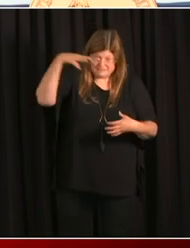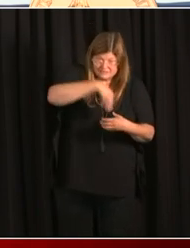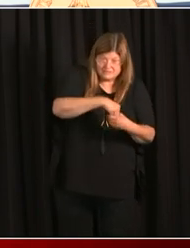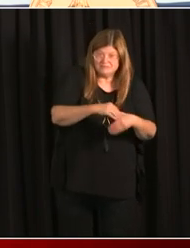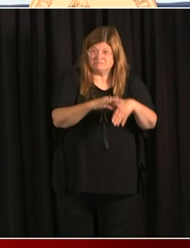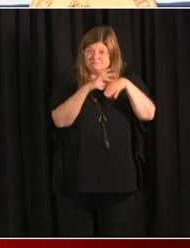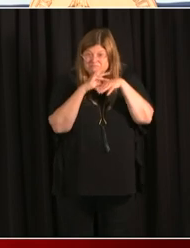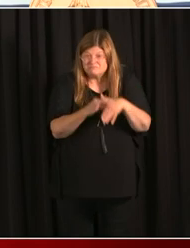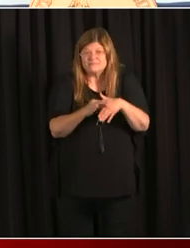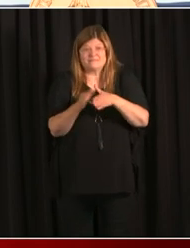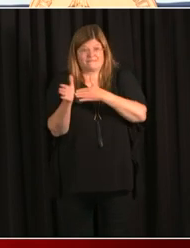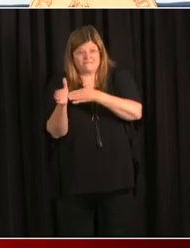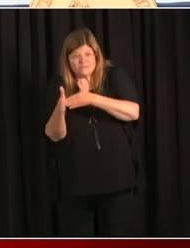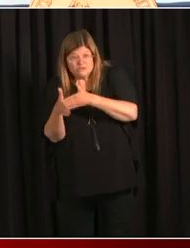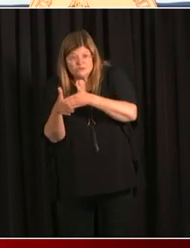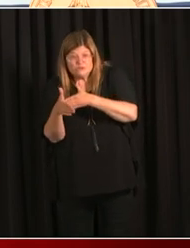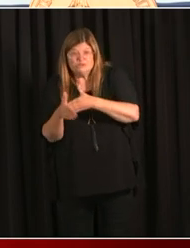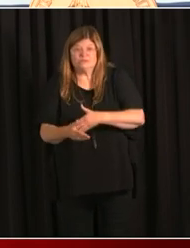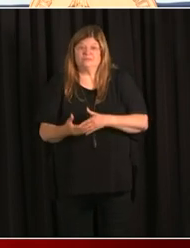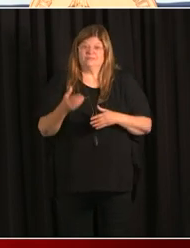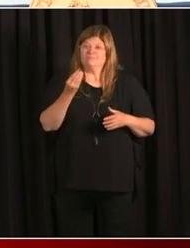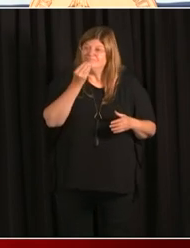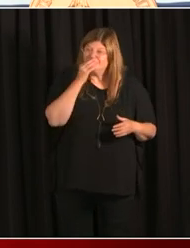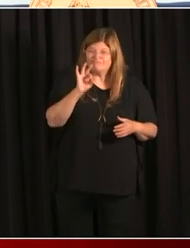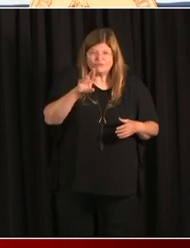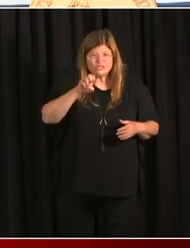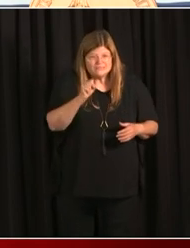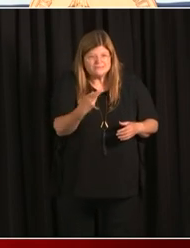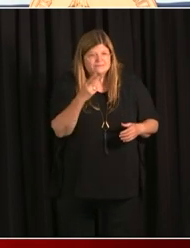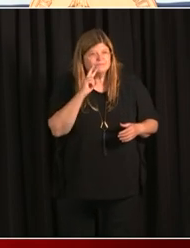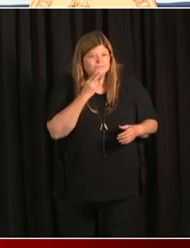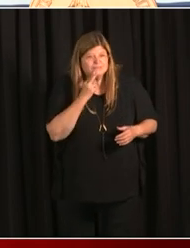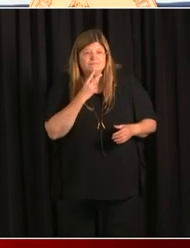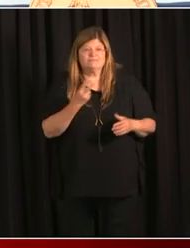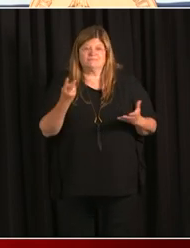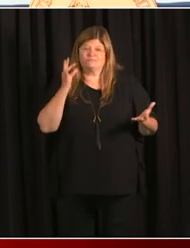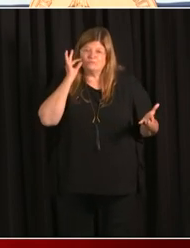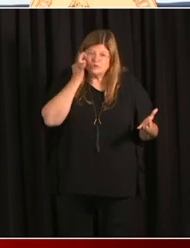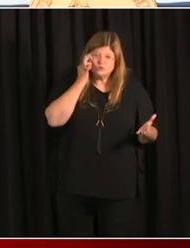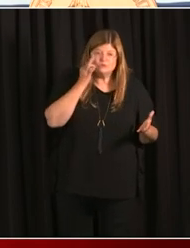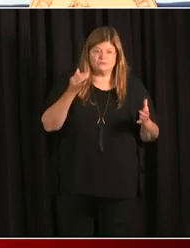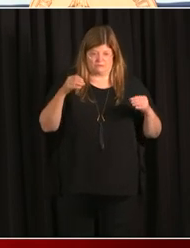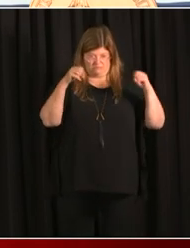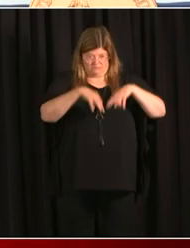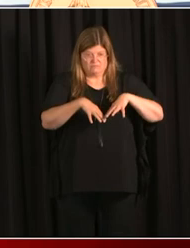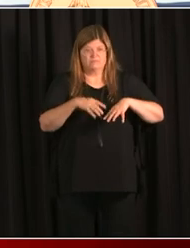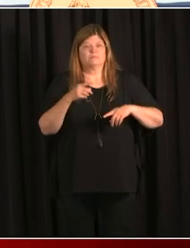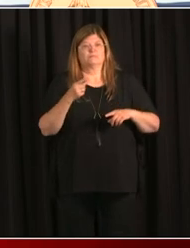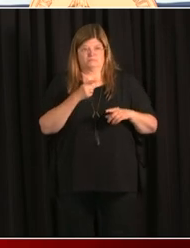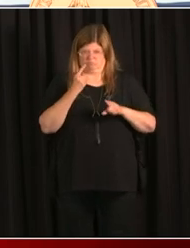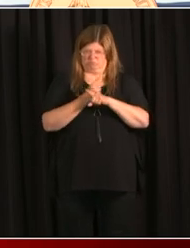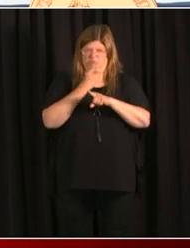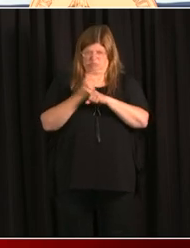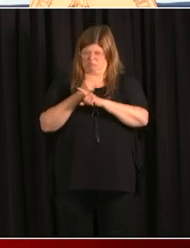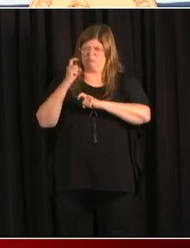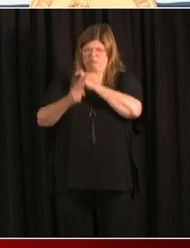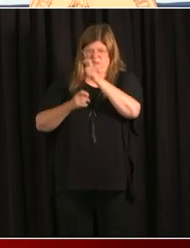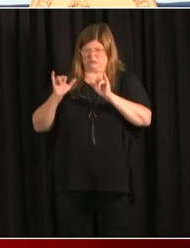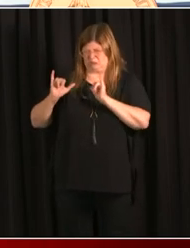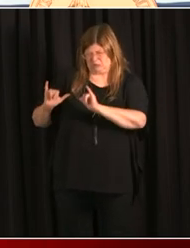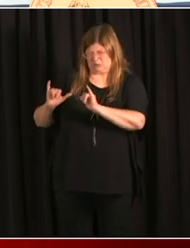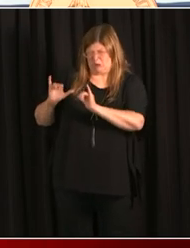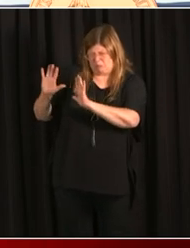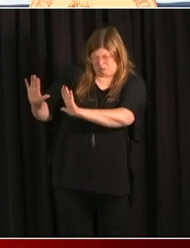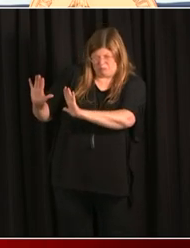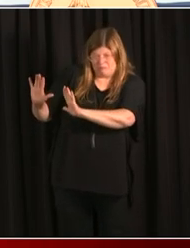This event is in addition to the regular daily meal and grocery distribution sites we have across the city. And